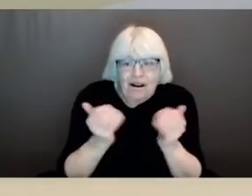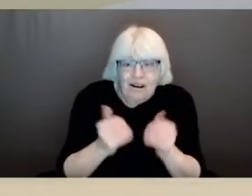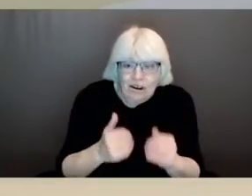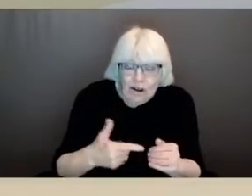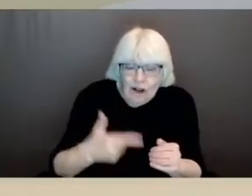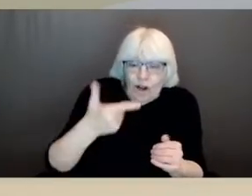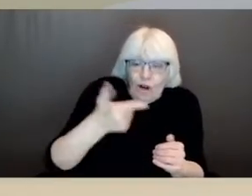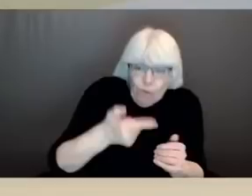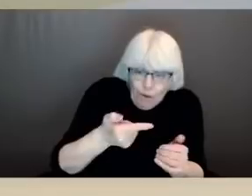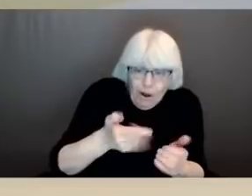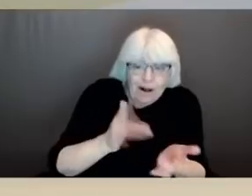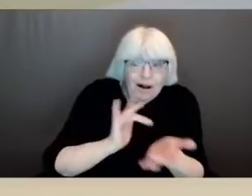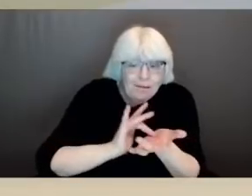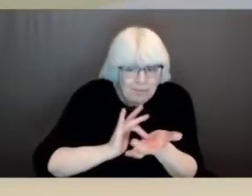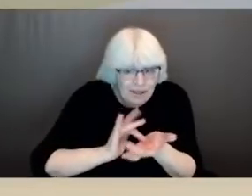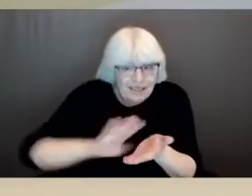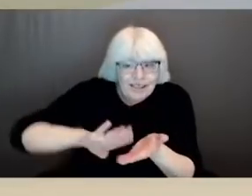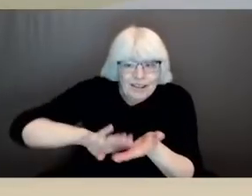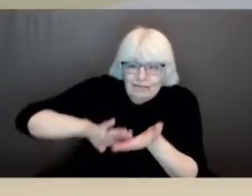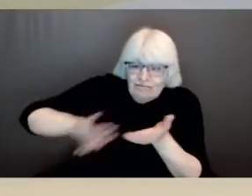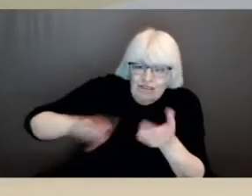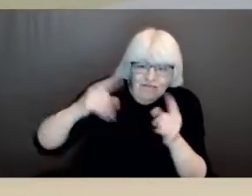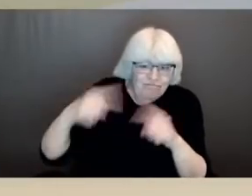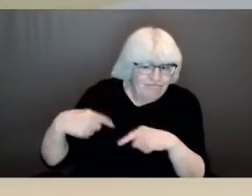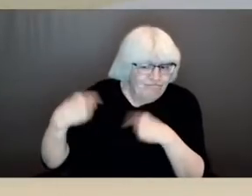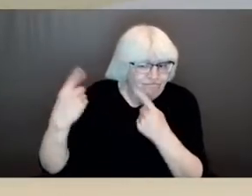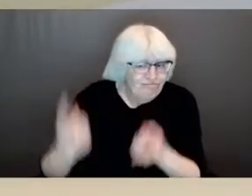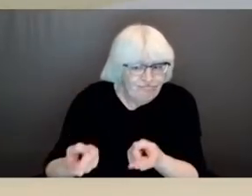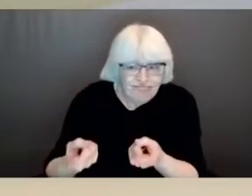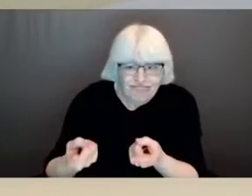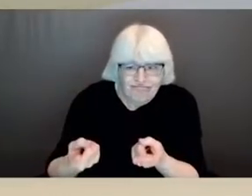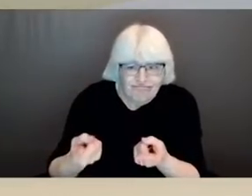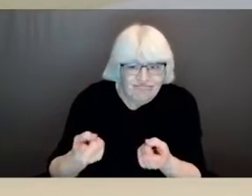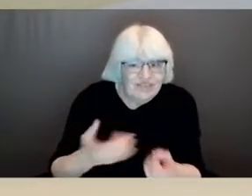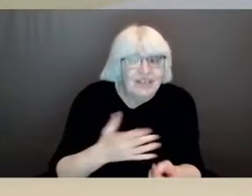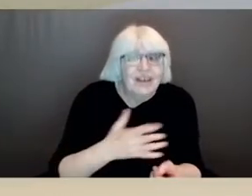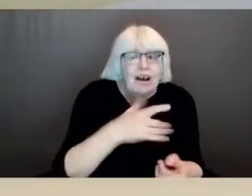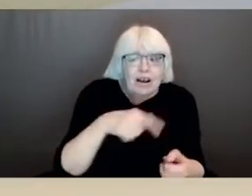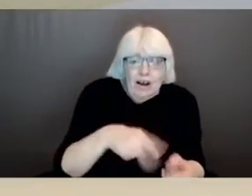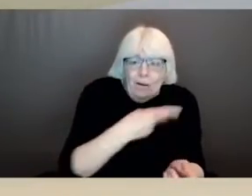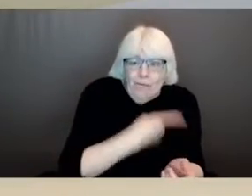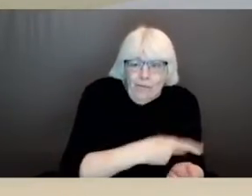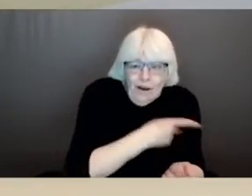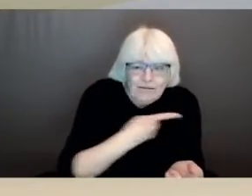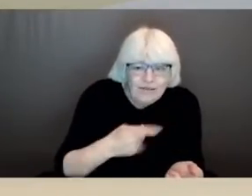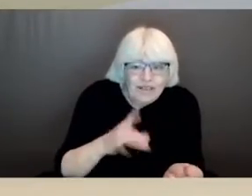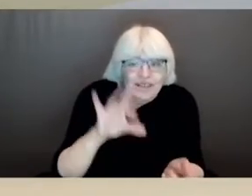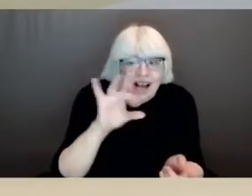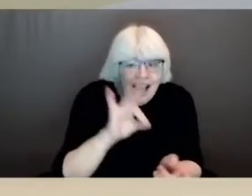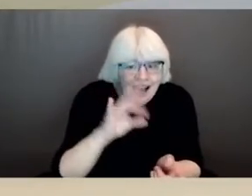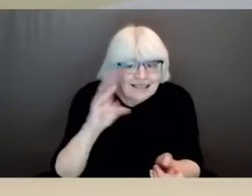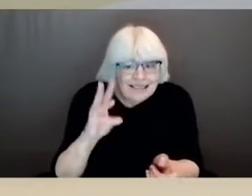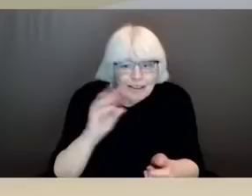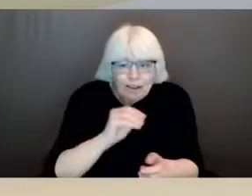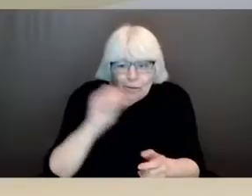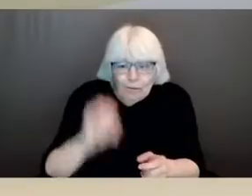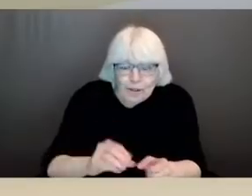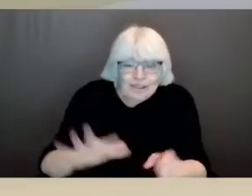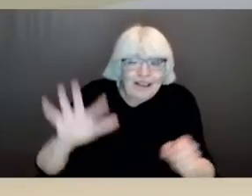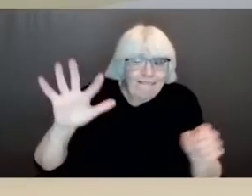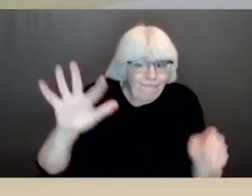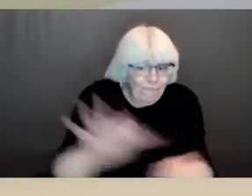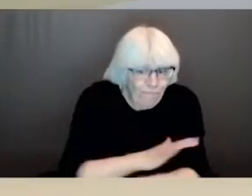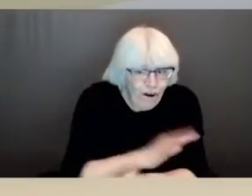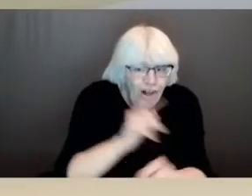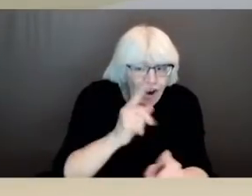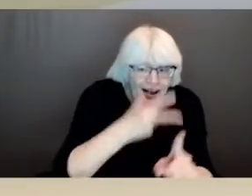the province? Yes. Okay. And you mentioned the numbers, 92% one dose, 86% fully vaccinated. What's our goal? What do we want to get to?